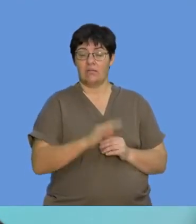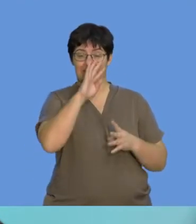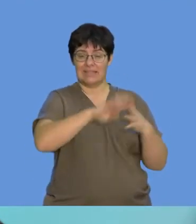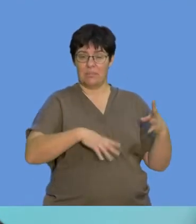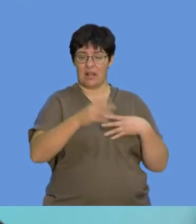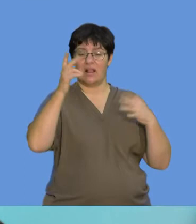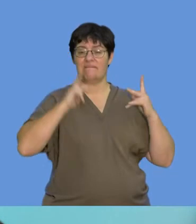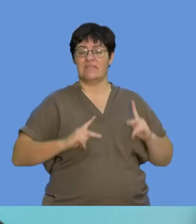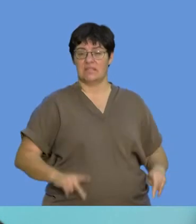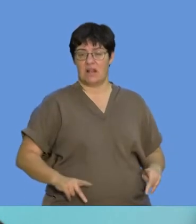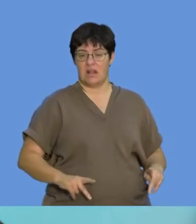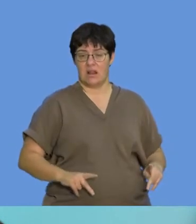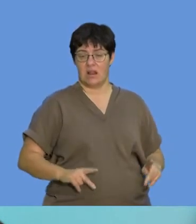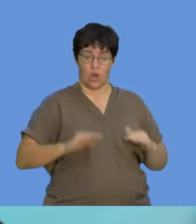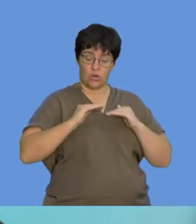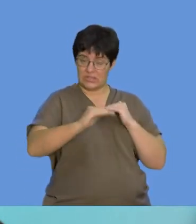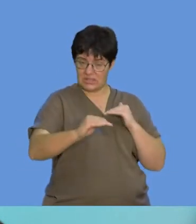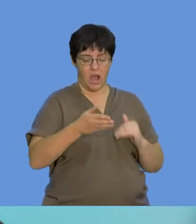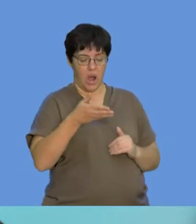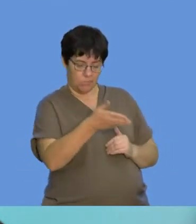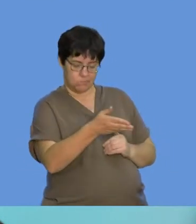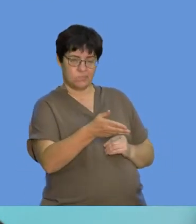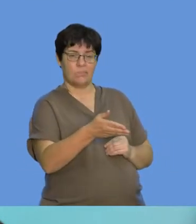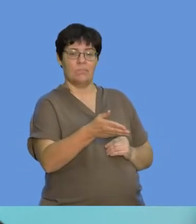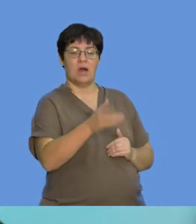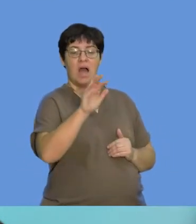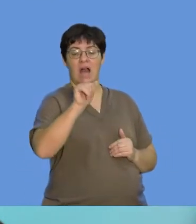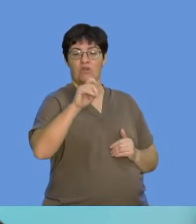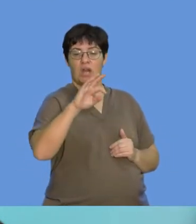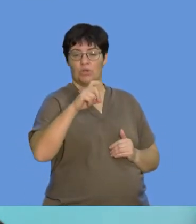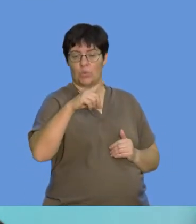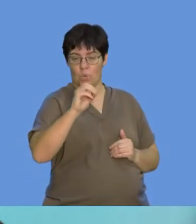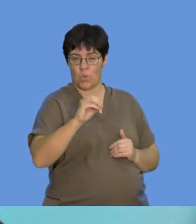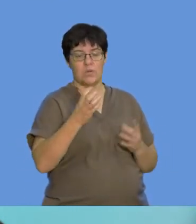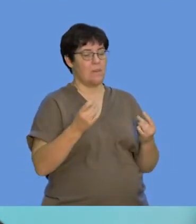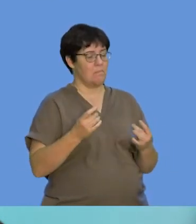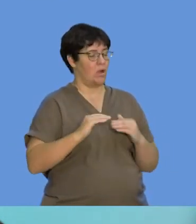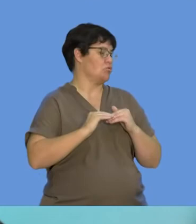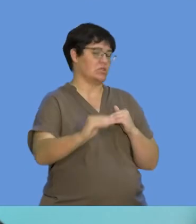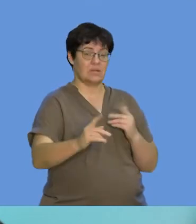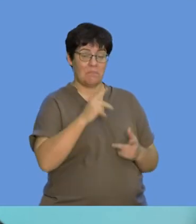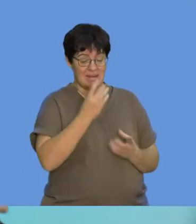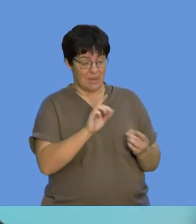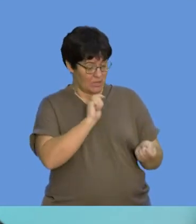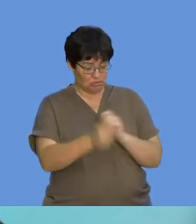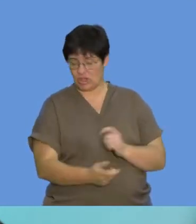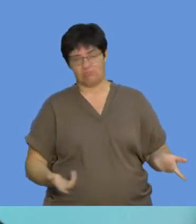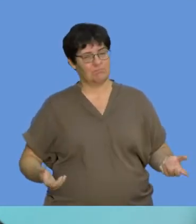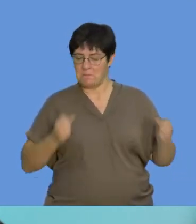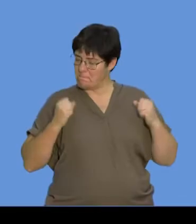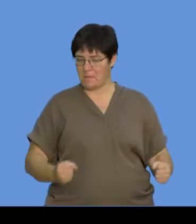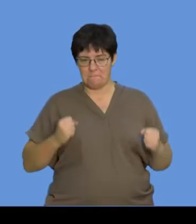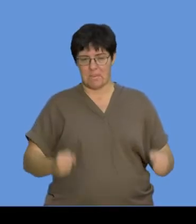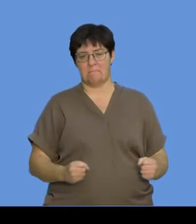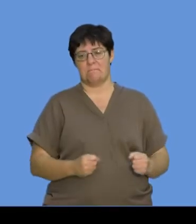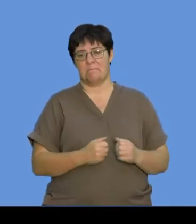physical constant, you'll see the Avogadro number is listed as one of the constant. It means that number doesn't change, right?